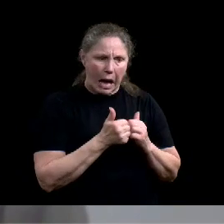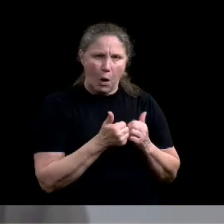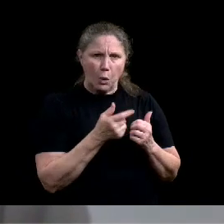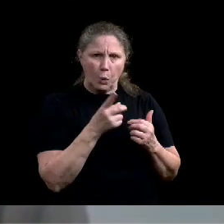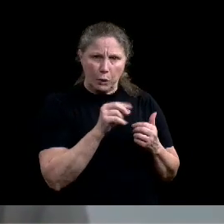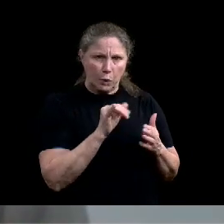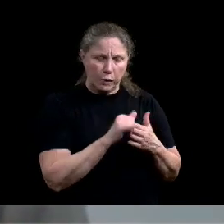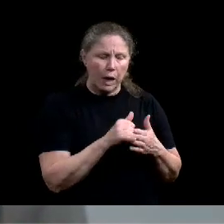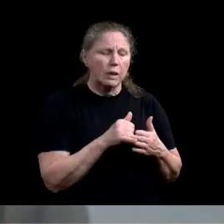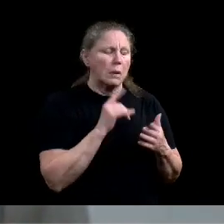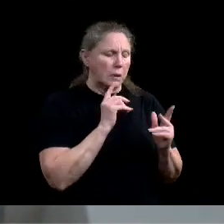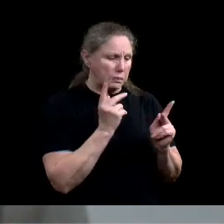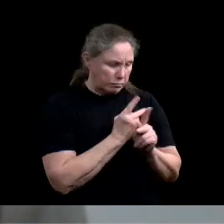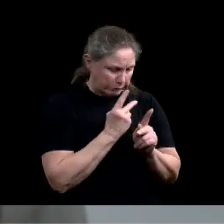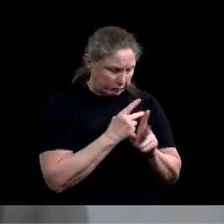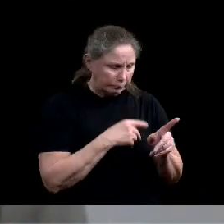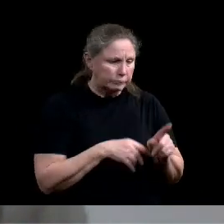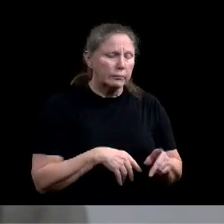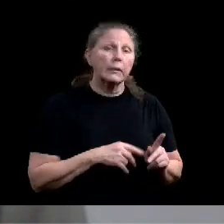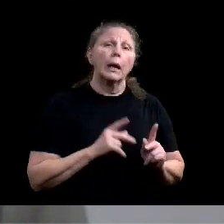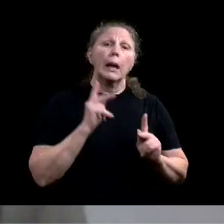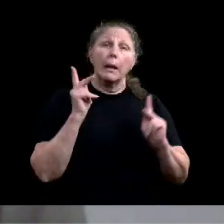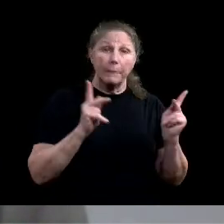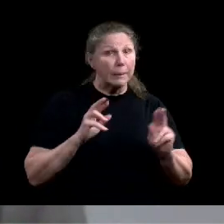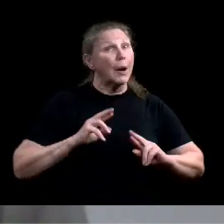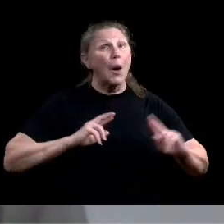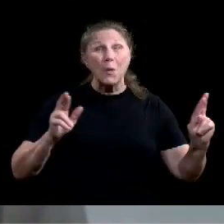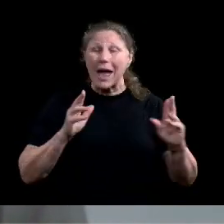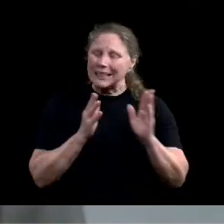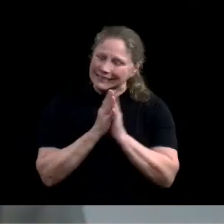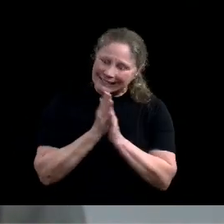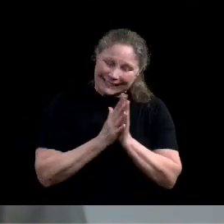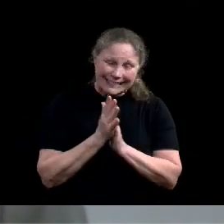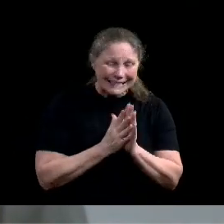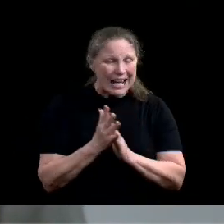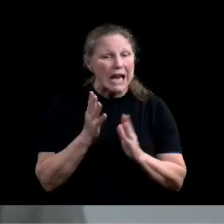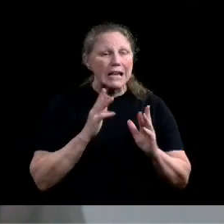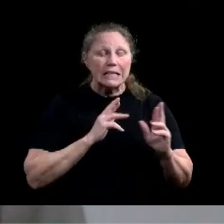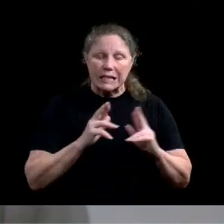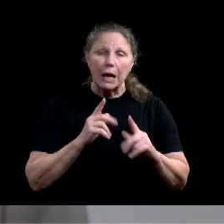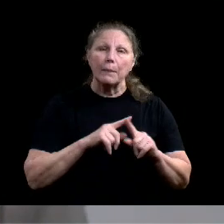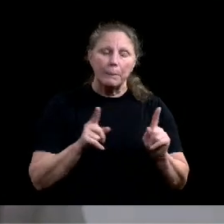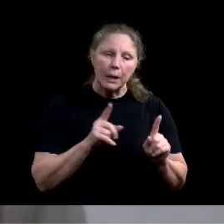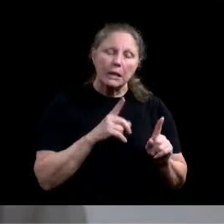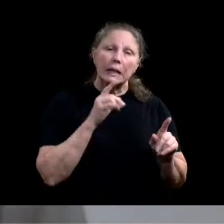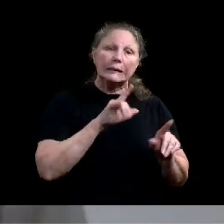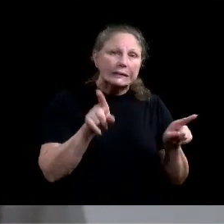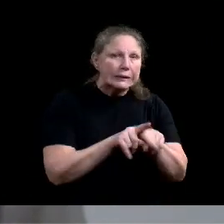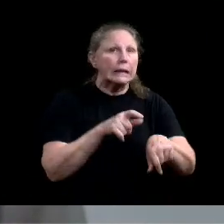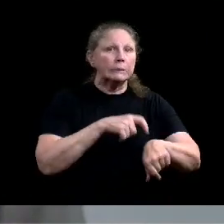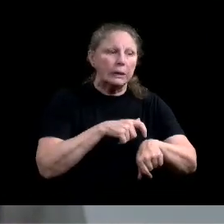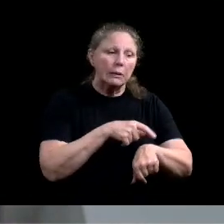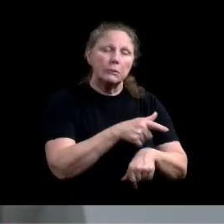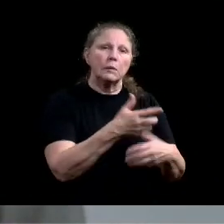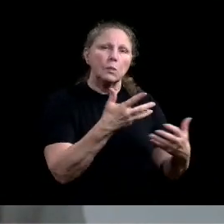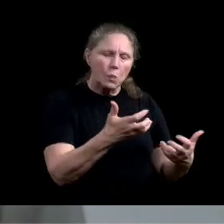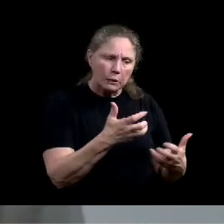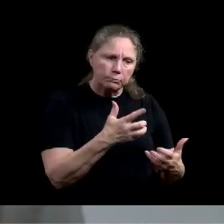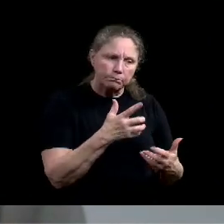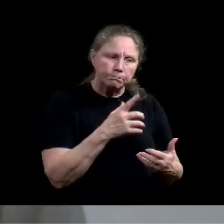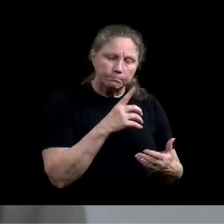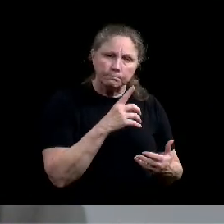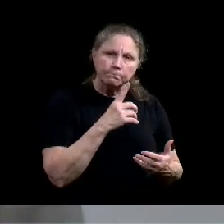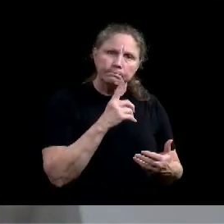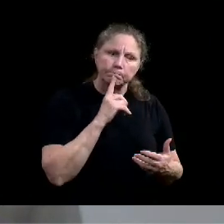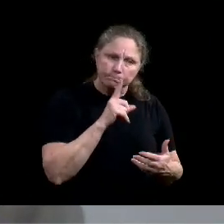but they are very serious about taking responsibility and making sure they're not part of the problem, but yet the